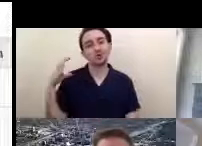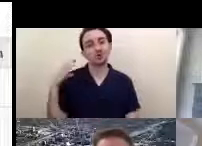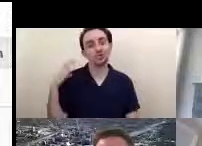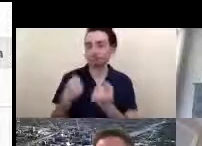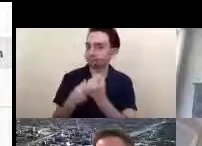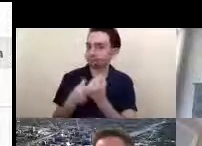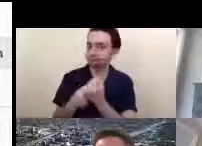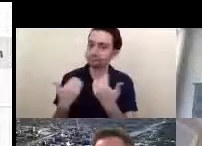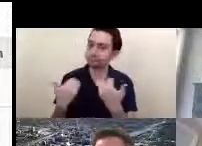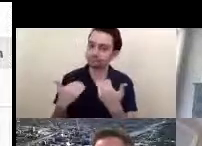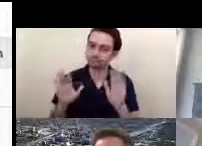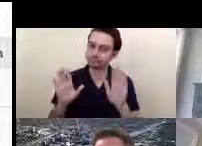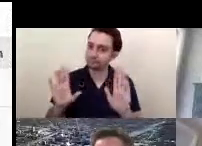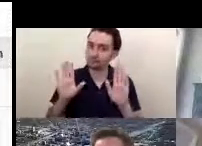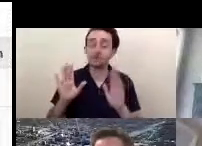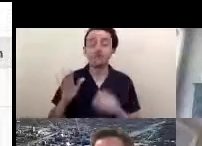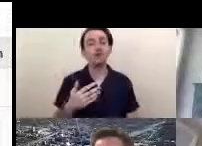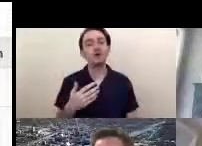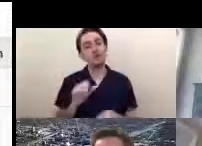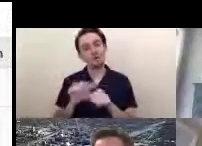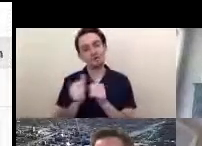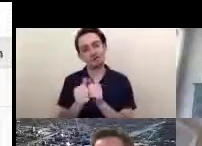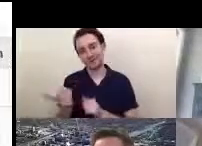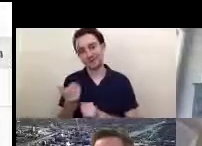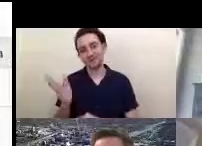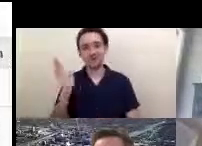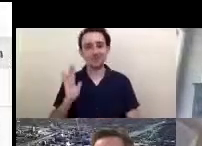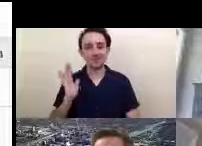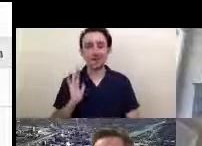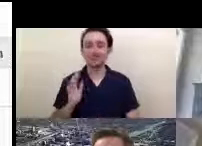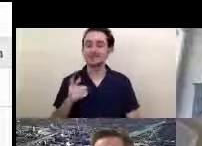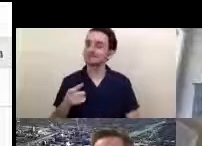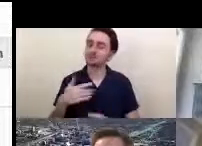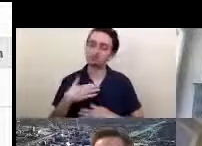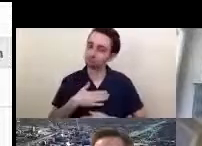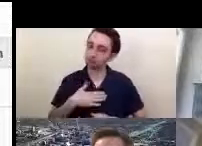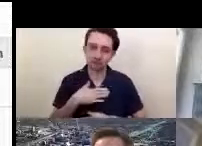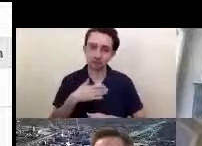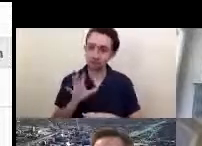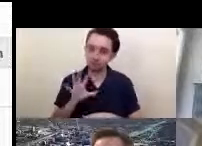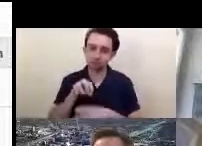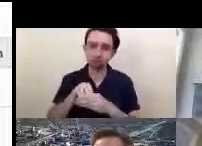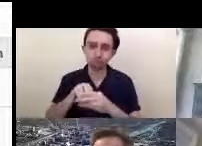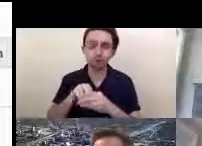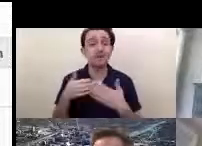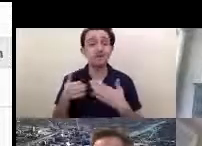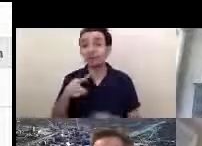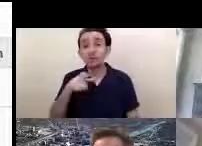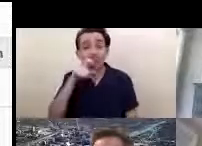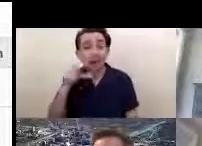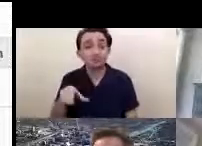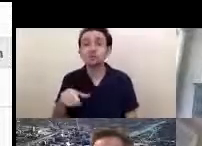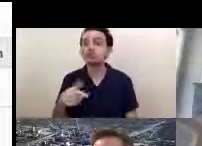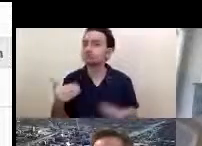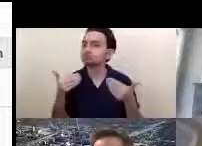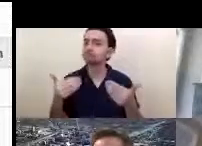past, what a great team to take this on, because you don't have to do anything. You guys are dynamic, and I'm glad that you're working